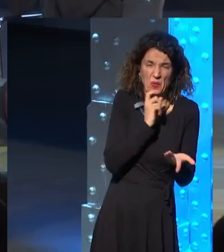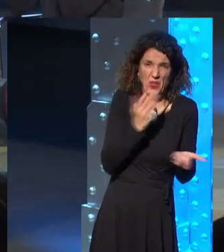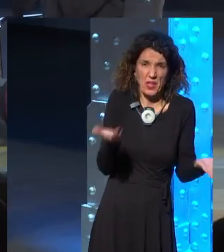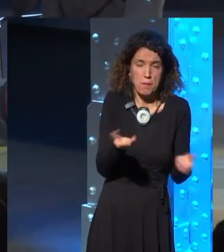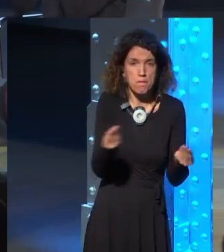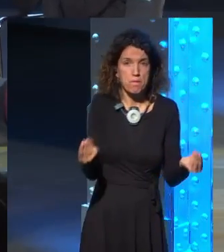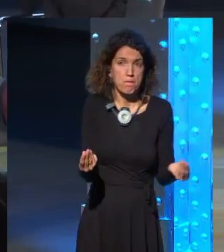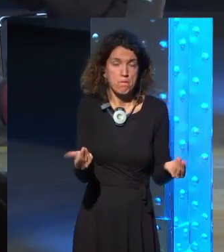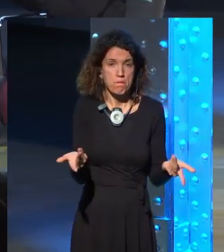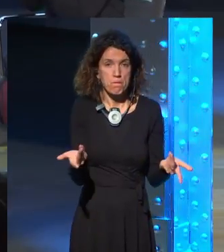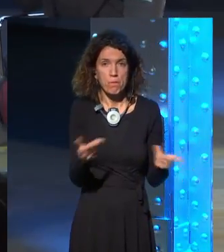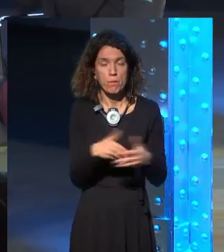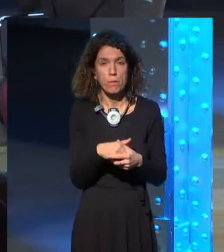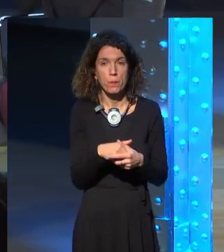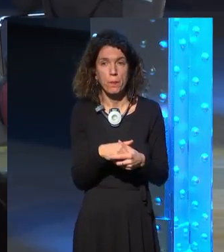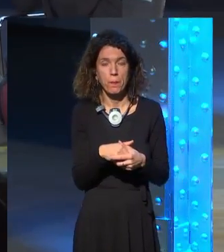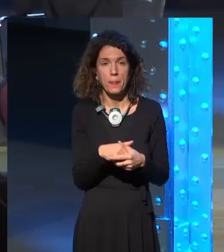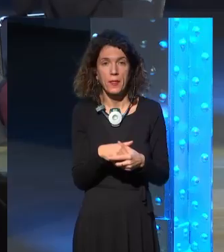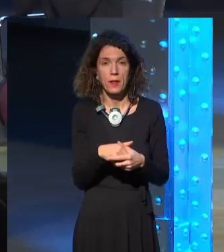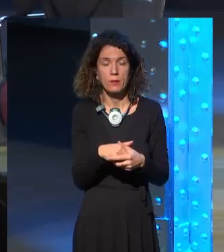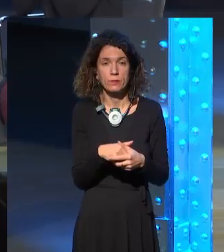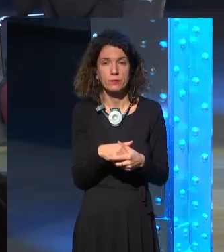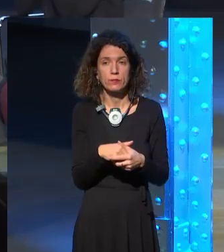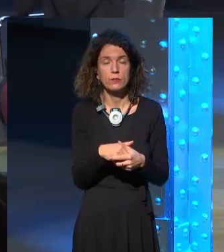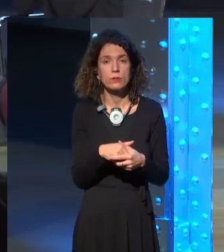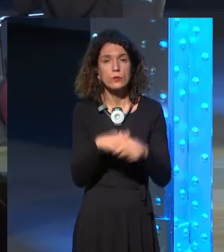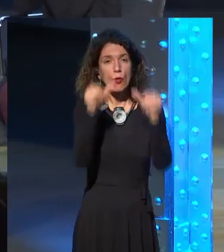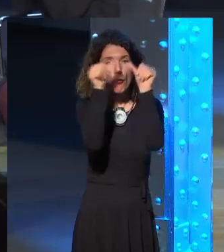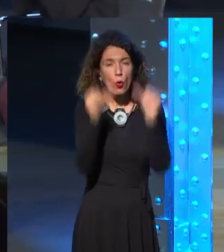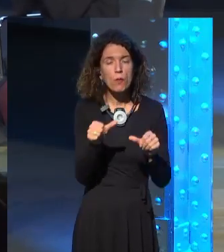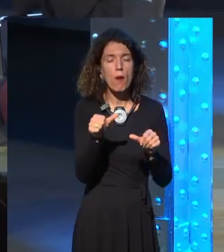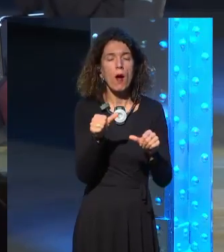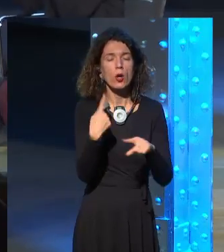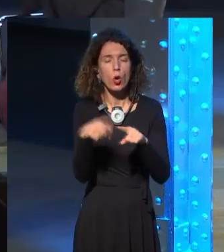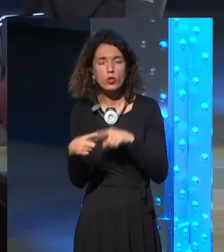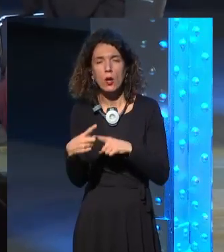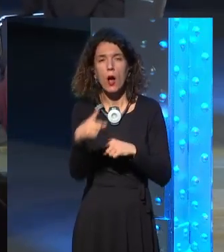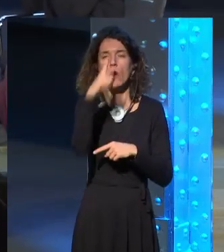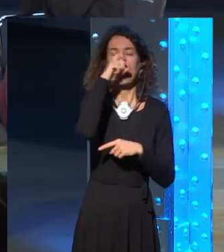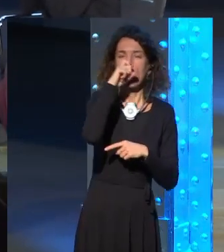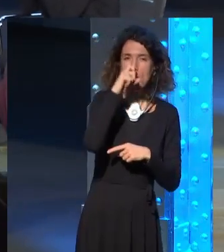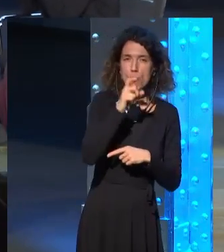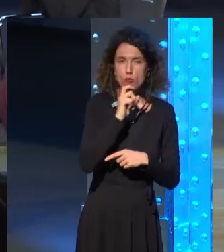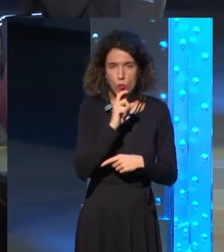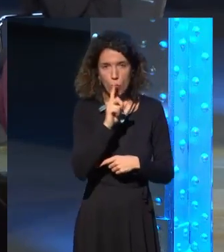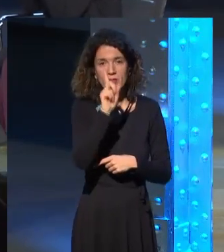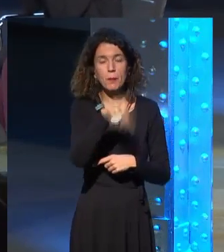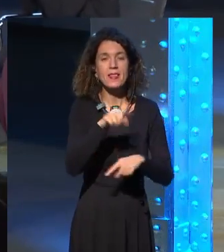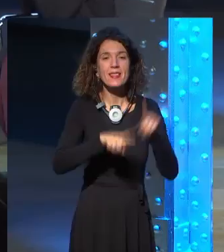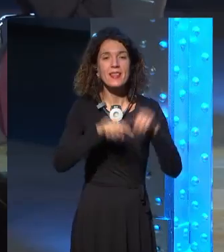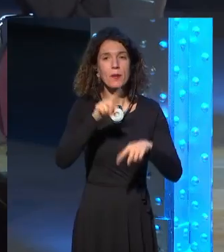But I think how we remember things will be very much influenced by where we are now too. You know, I don't know why you don't remember